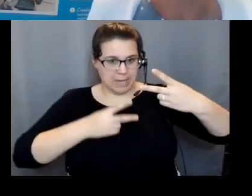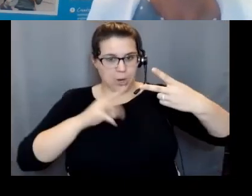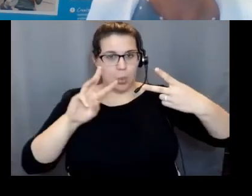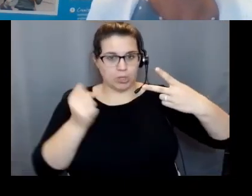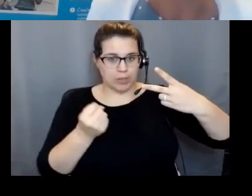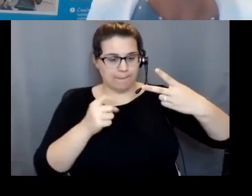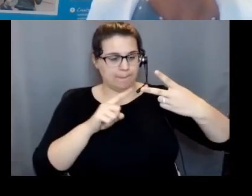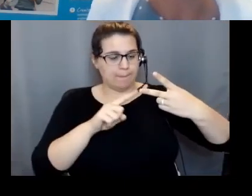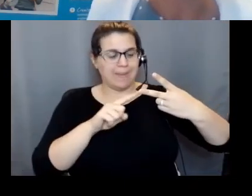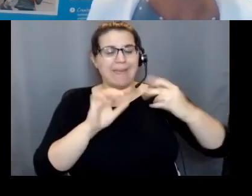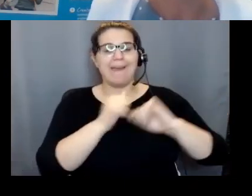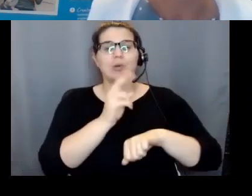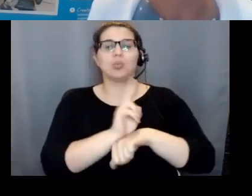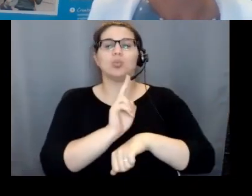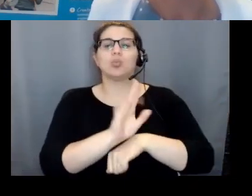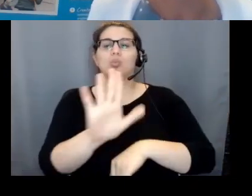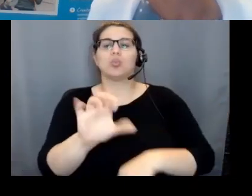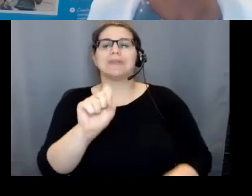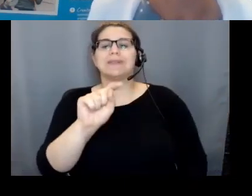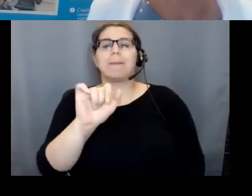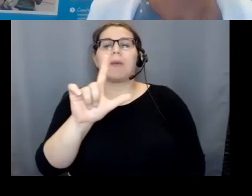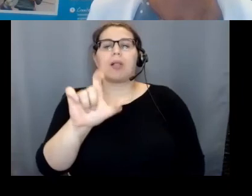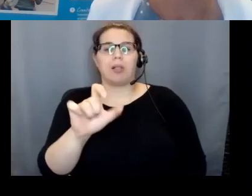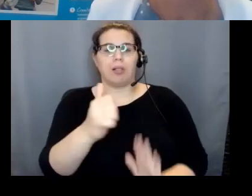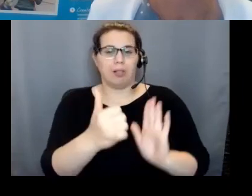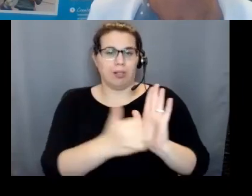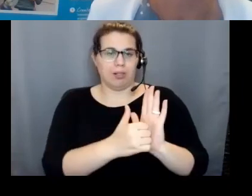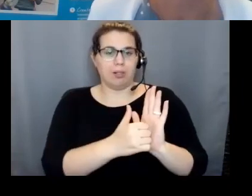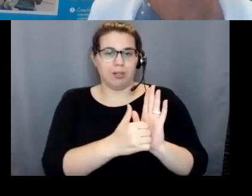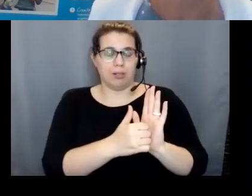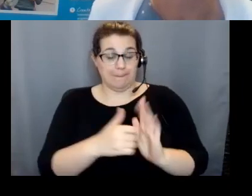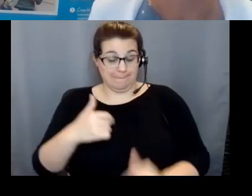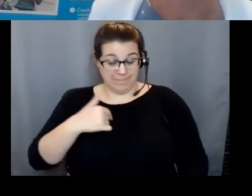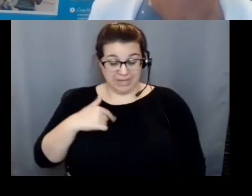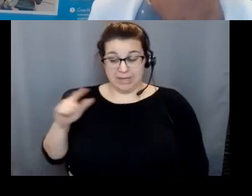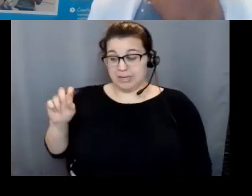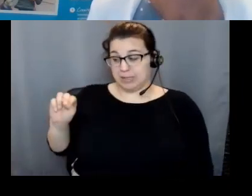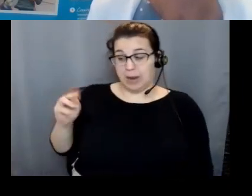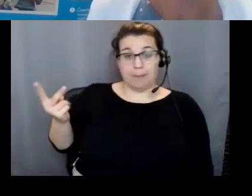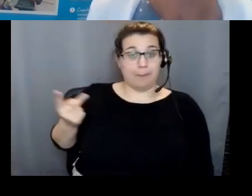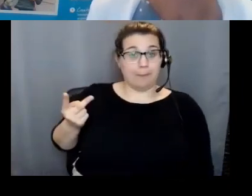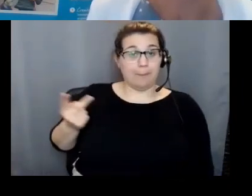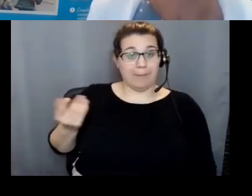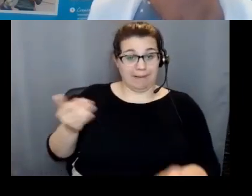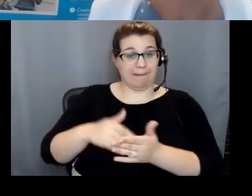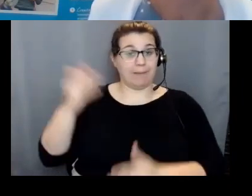to use your Stable account. Tom and myself will be back as your presenters for the workshop.